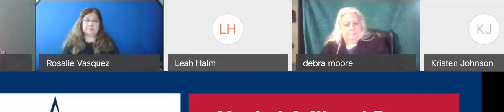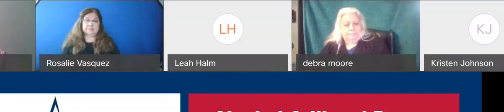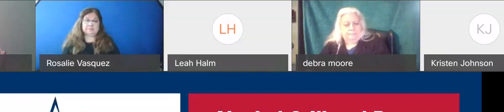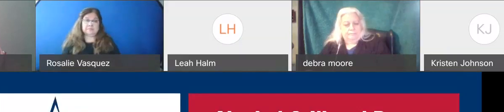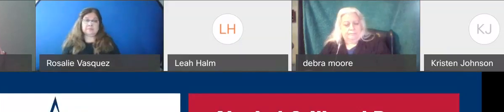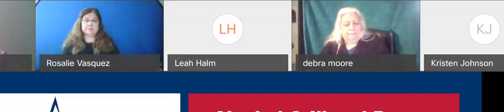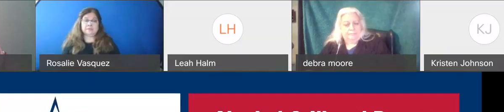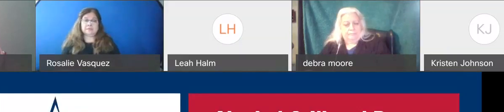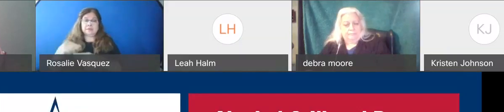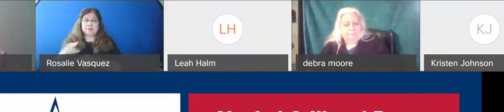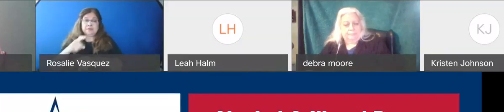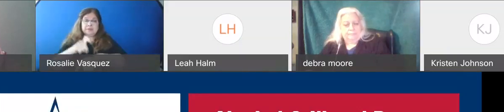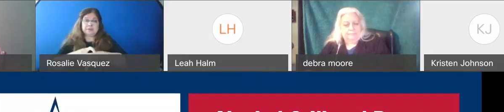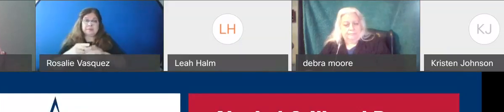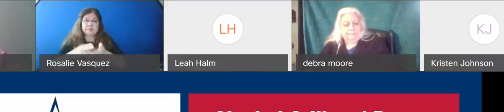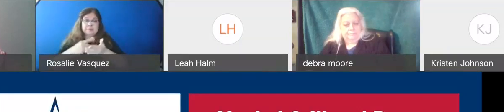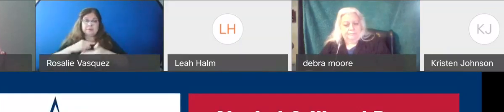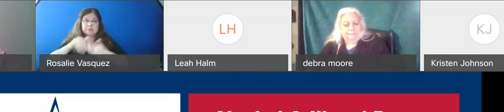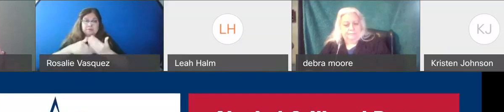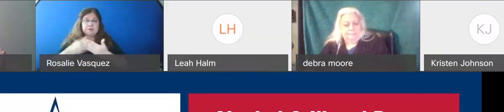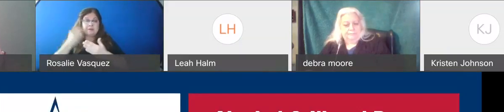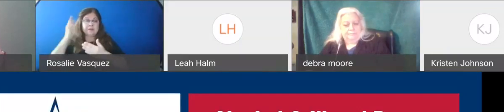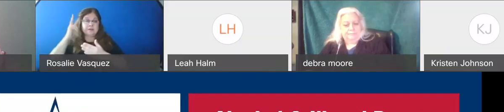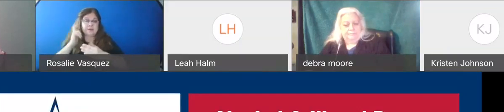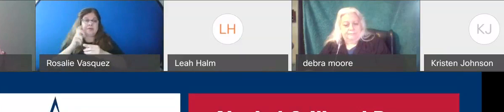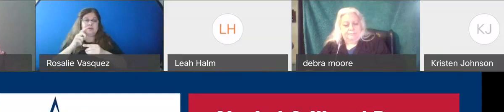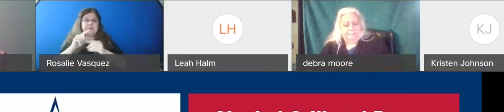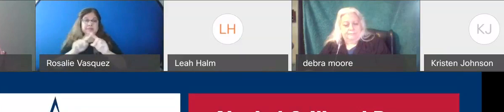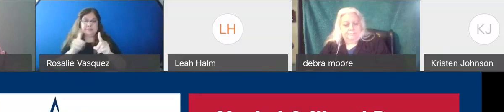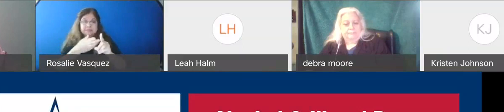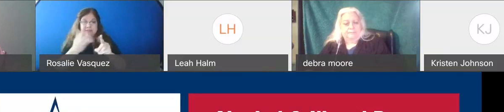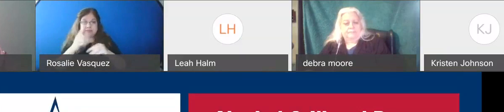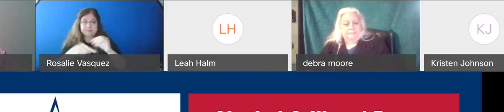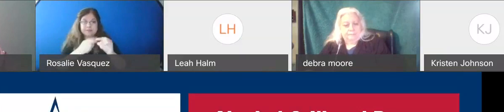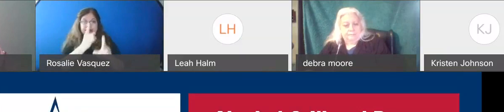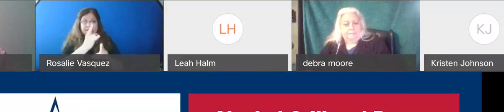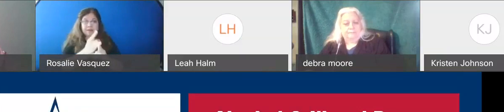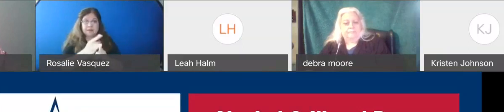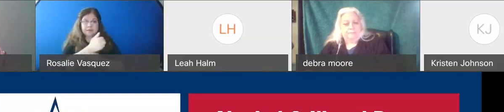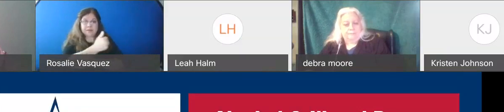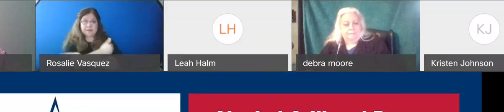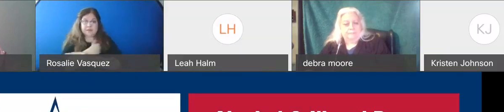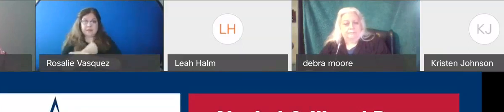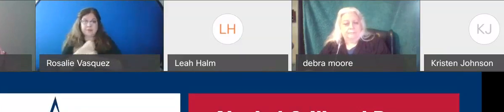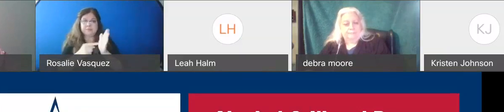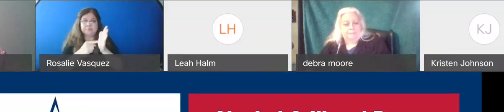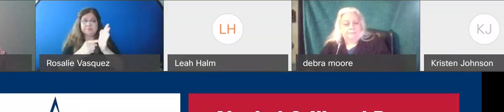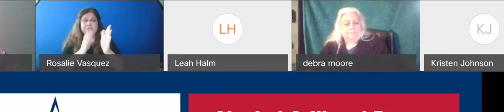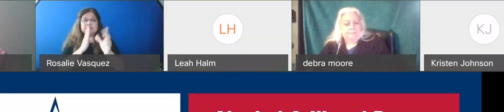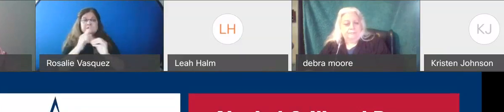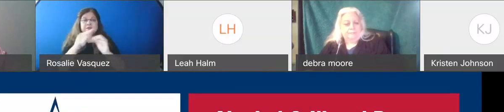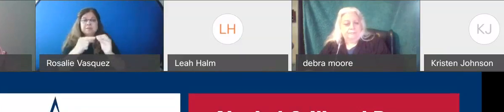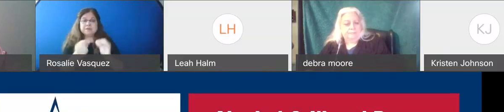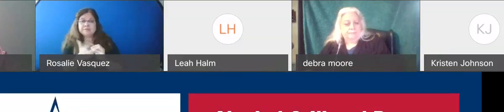So over time, I'm sure we've all heard different statistics involving alcohol and drugs. So I'm just going to highlight a few that I found